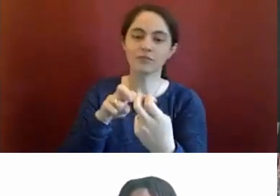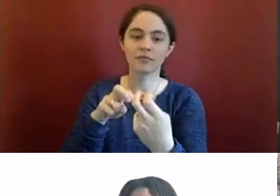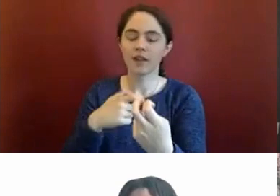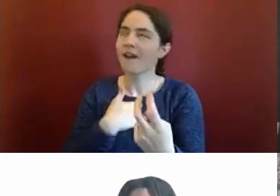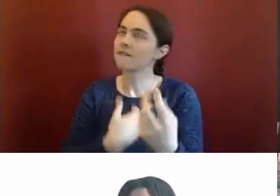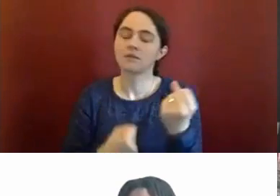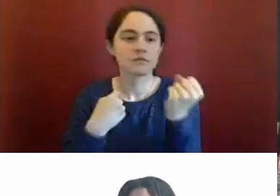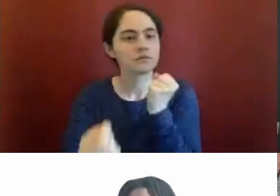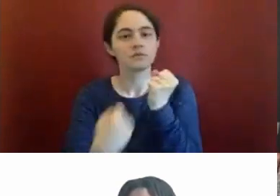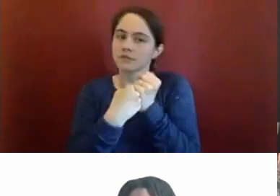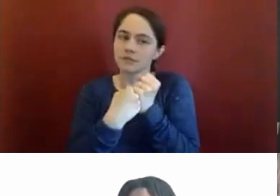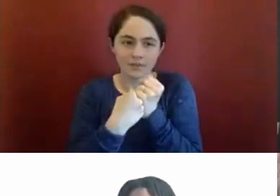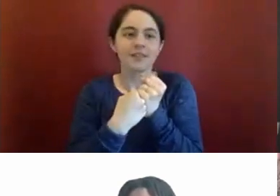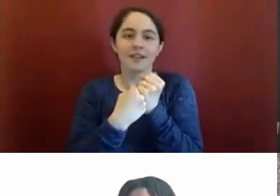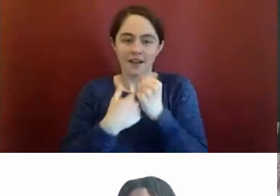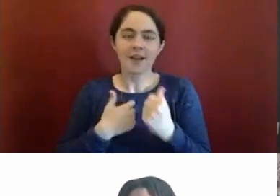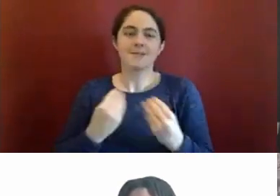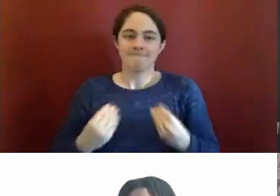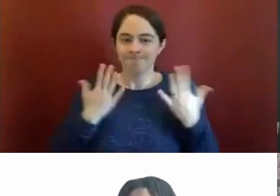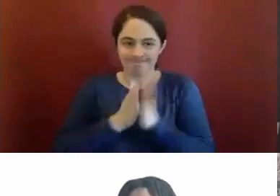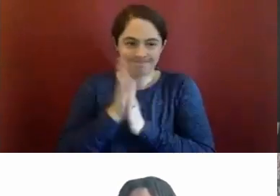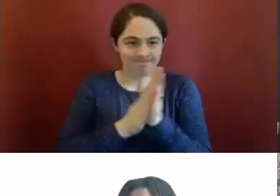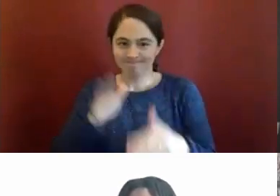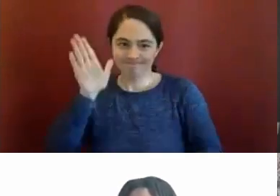really inspired me to